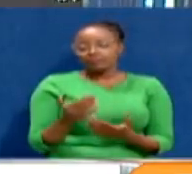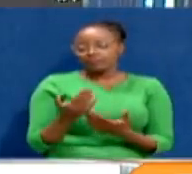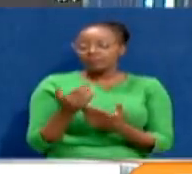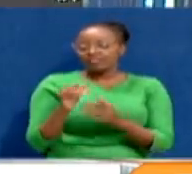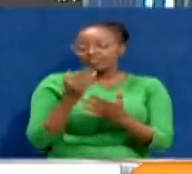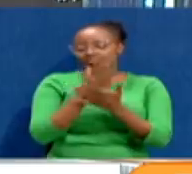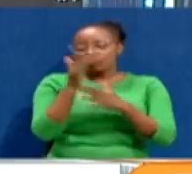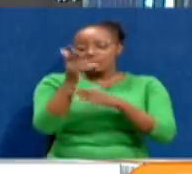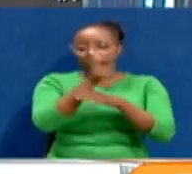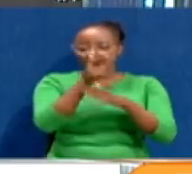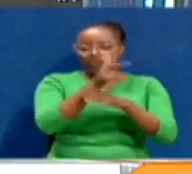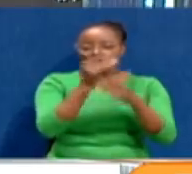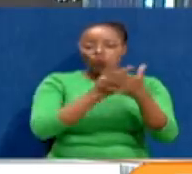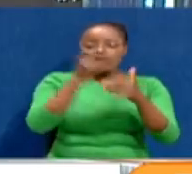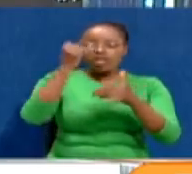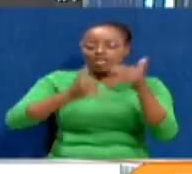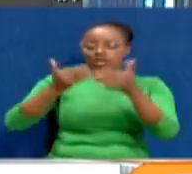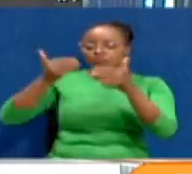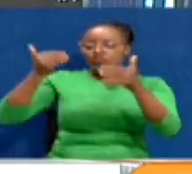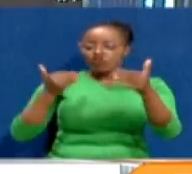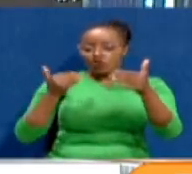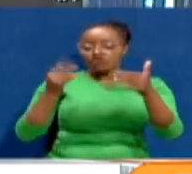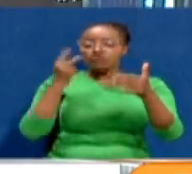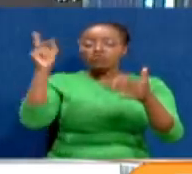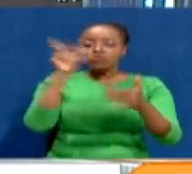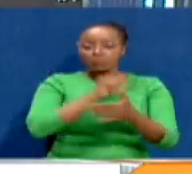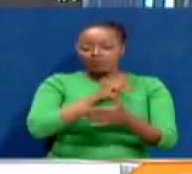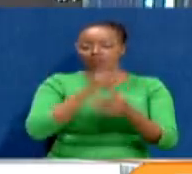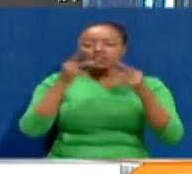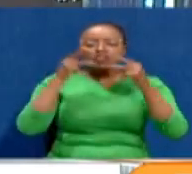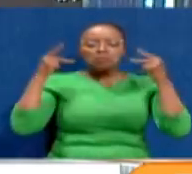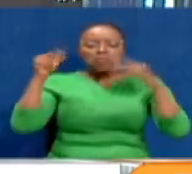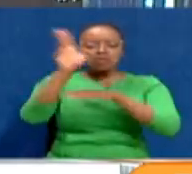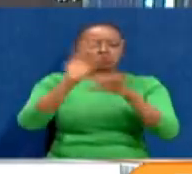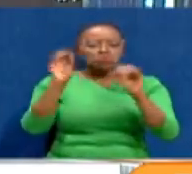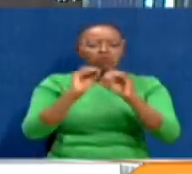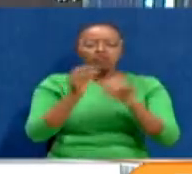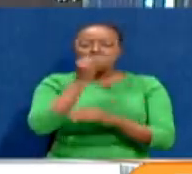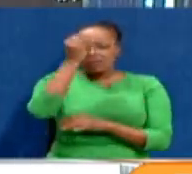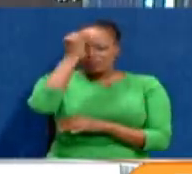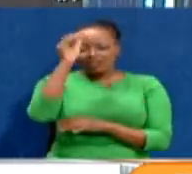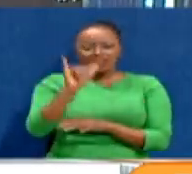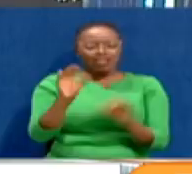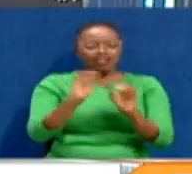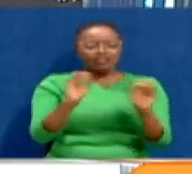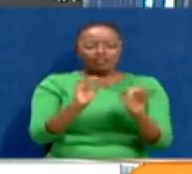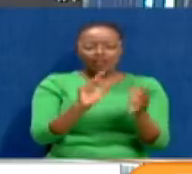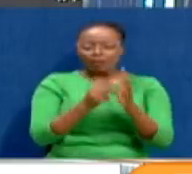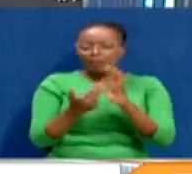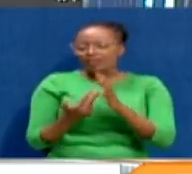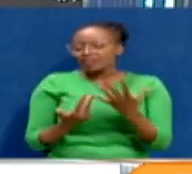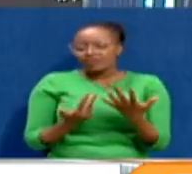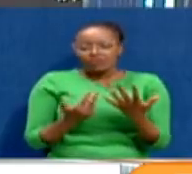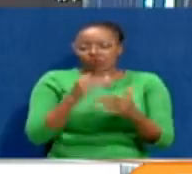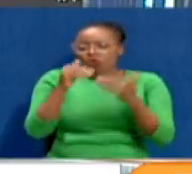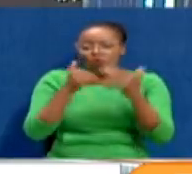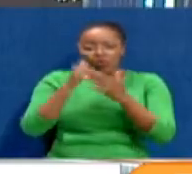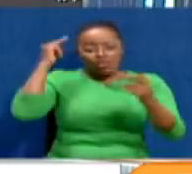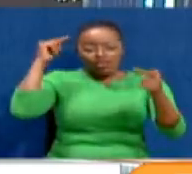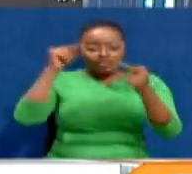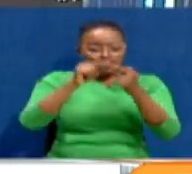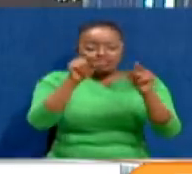images there of the weekend that was. And as you can see, the face masks are off. No more pretense about it. And reggae, for all intents and